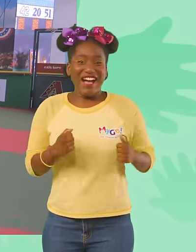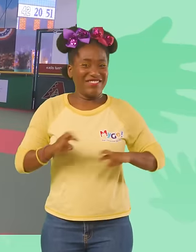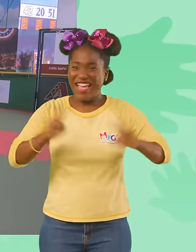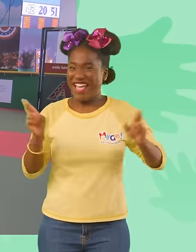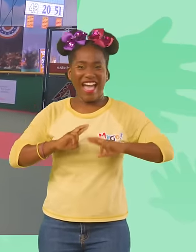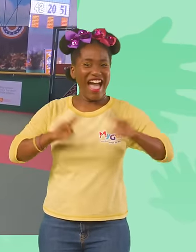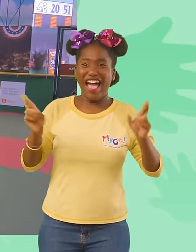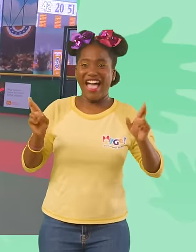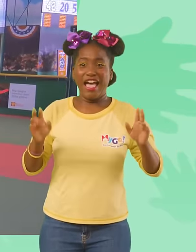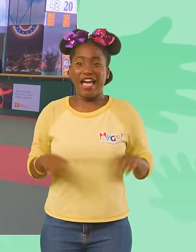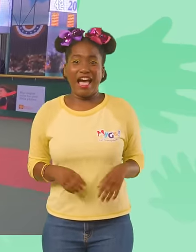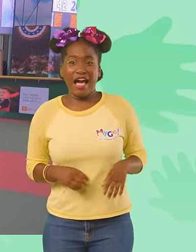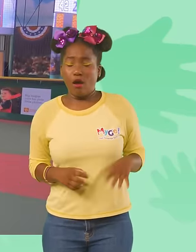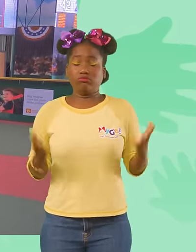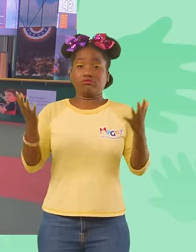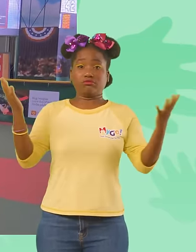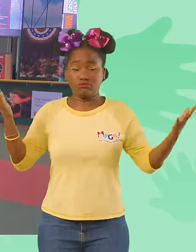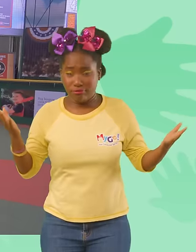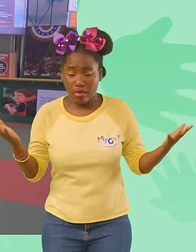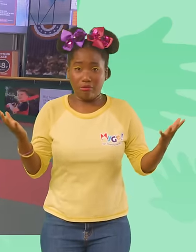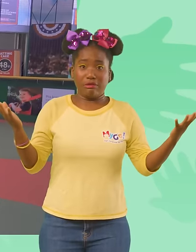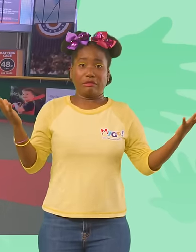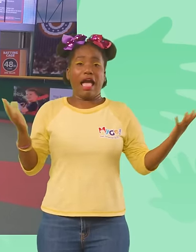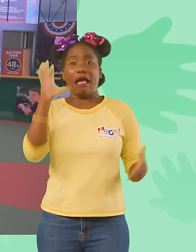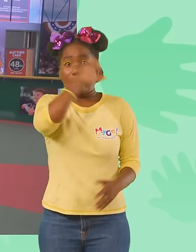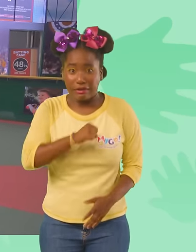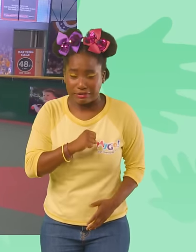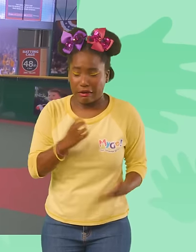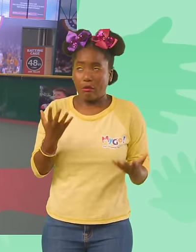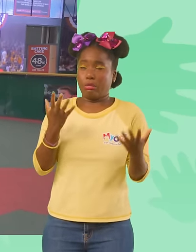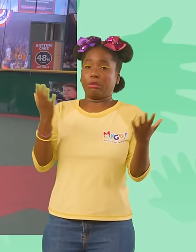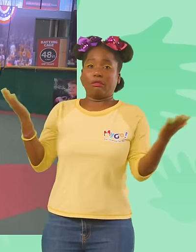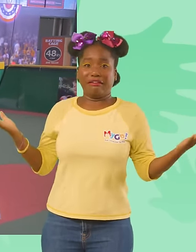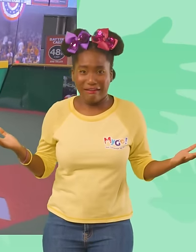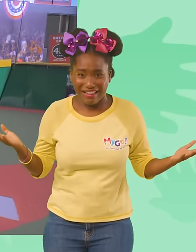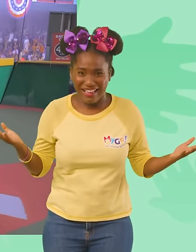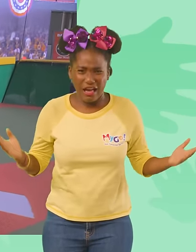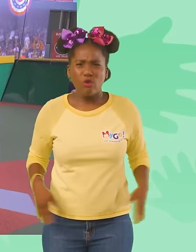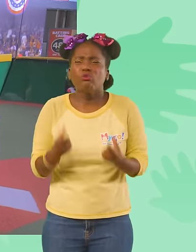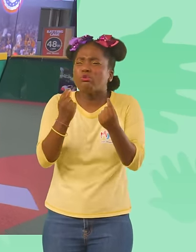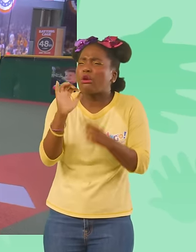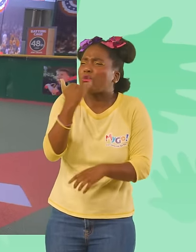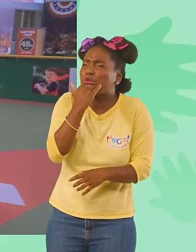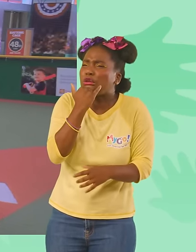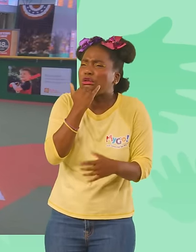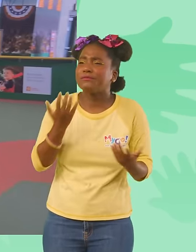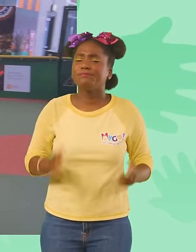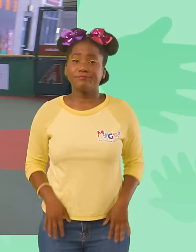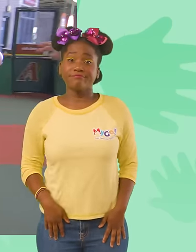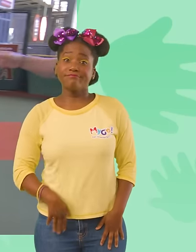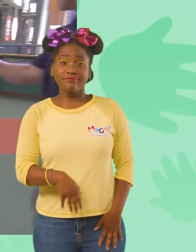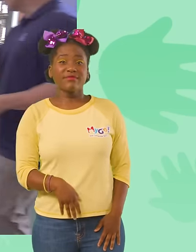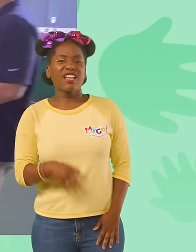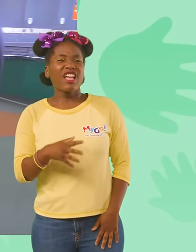ready? Ready? Whoa! Oh, I missed! Okay, what did I do wrong? You